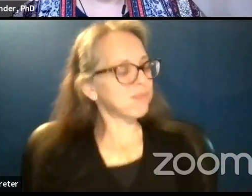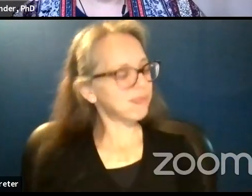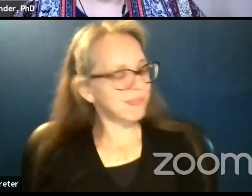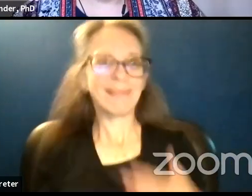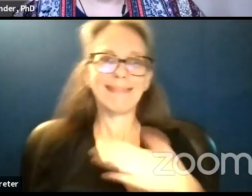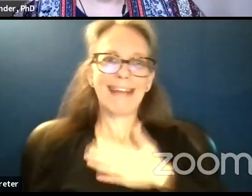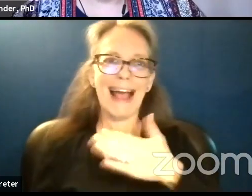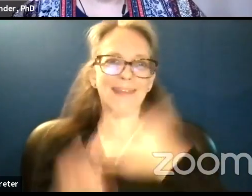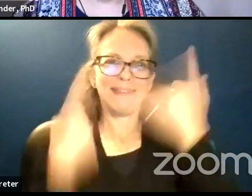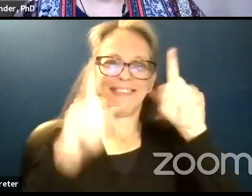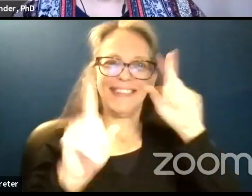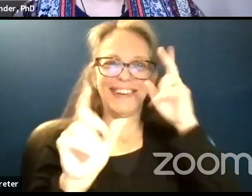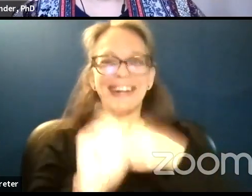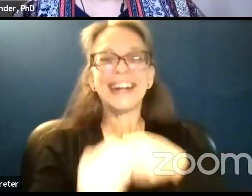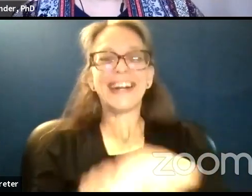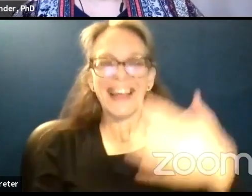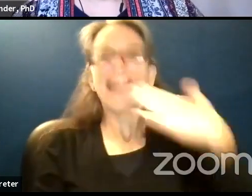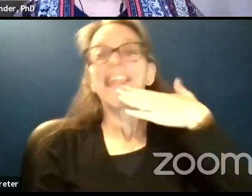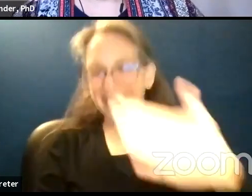Kat. Welcome.